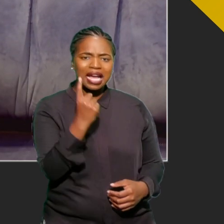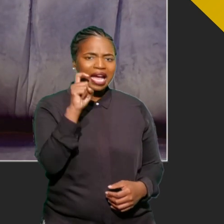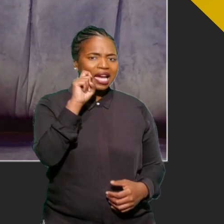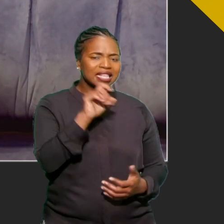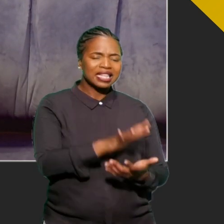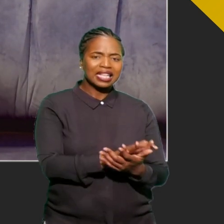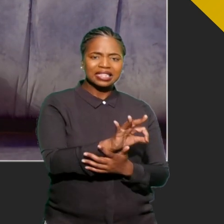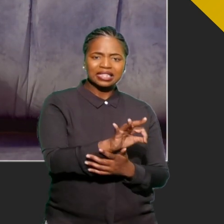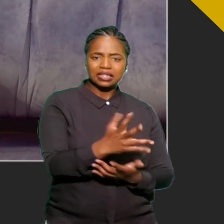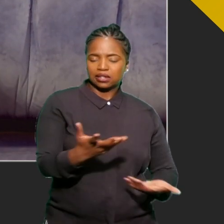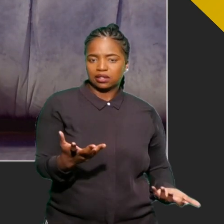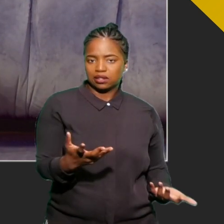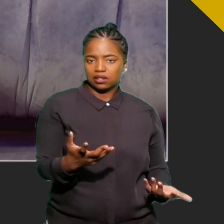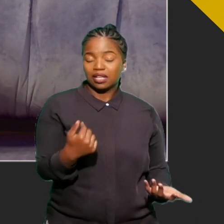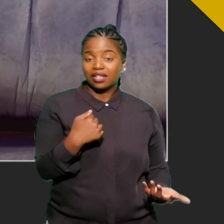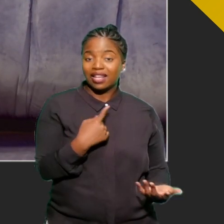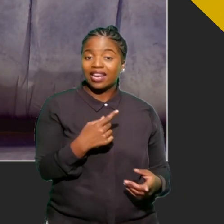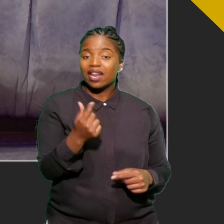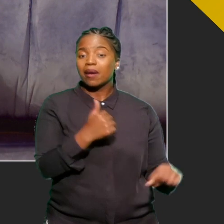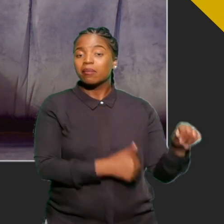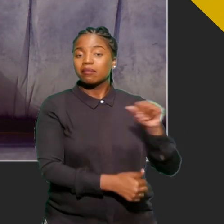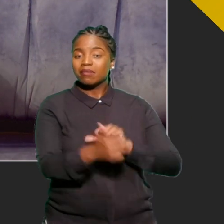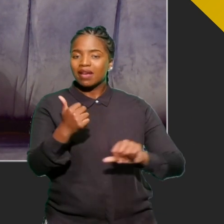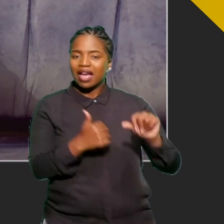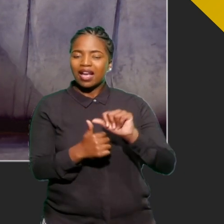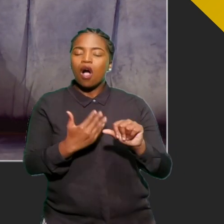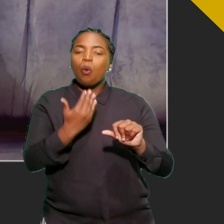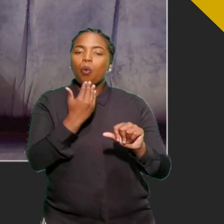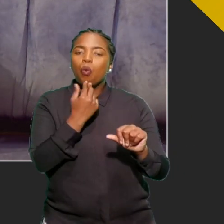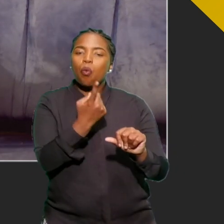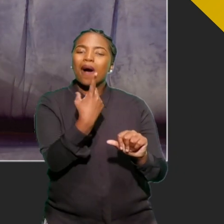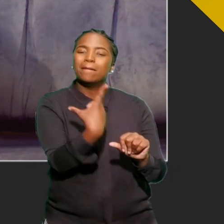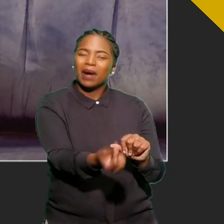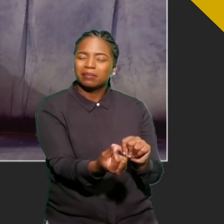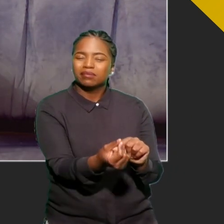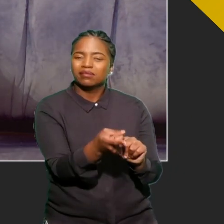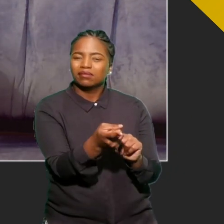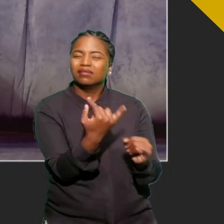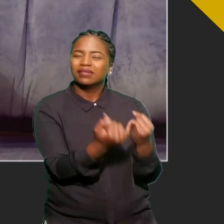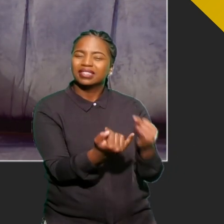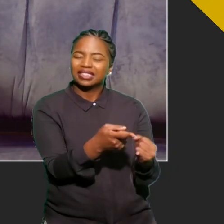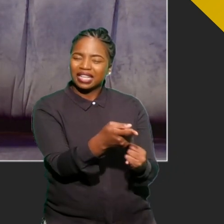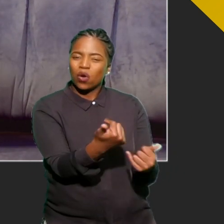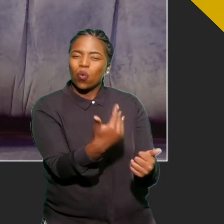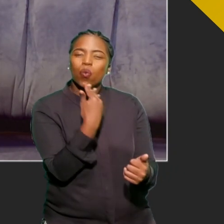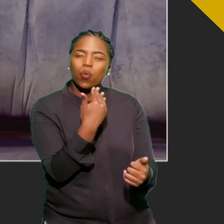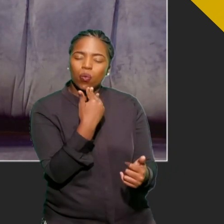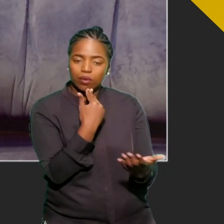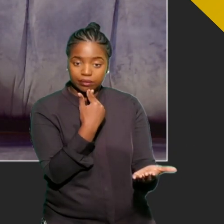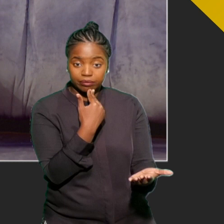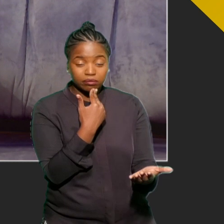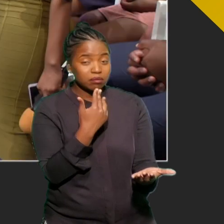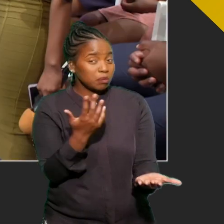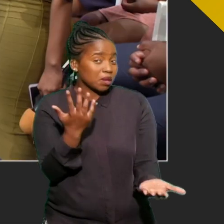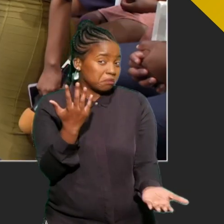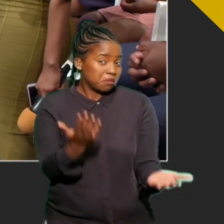ikhulelwe, and that takes us back to ukuthi Uba, who did this? Who would think in their right mind, go right? Maybe, Tlampe, is it the